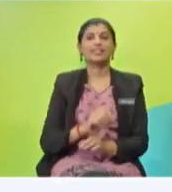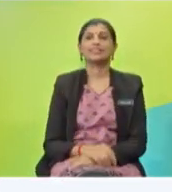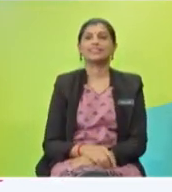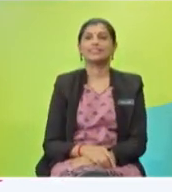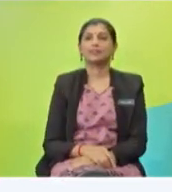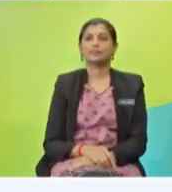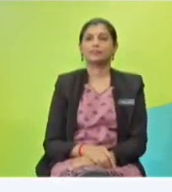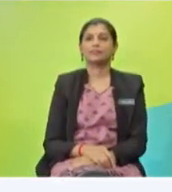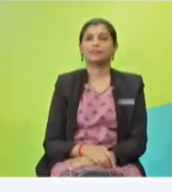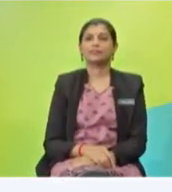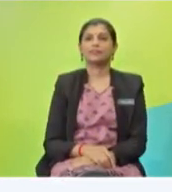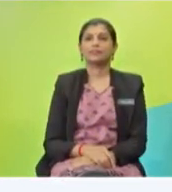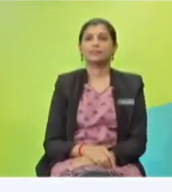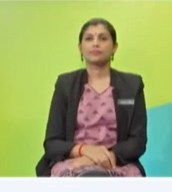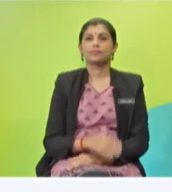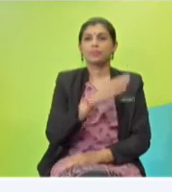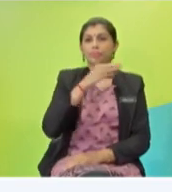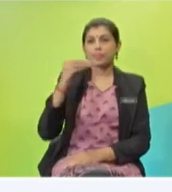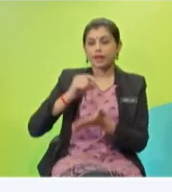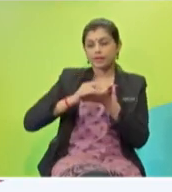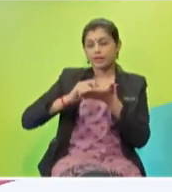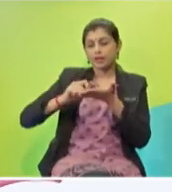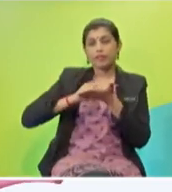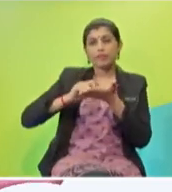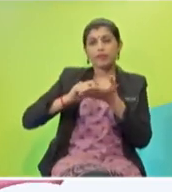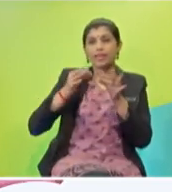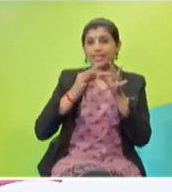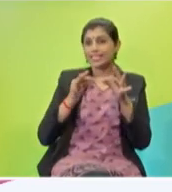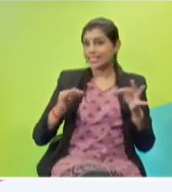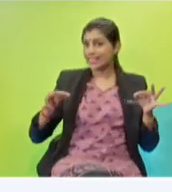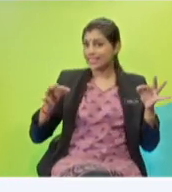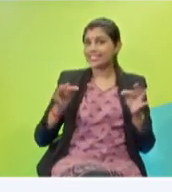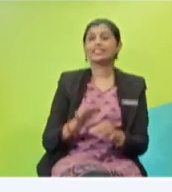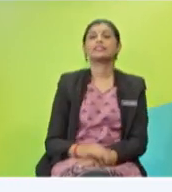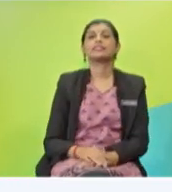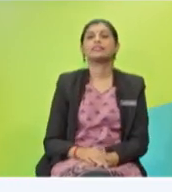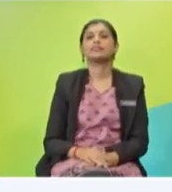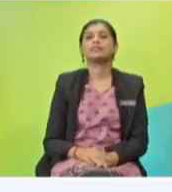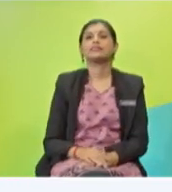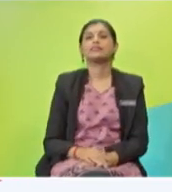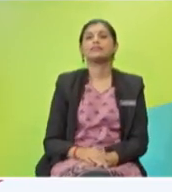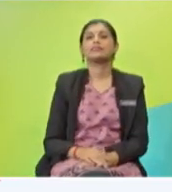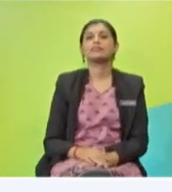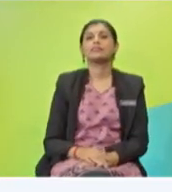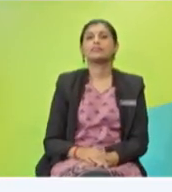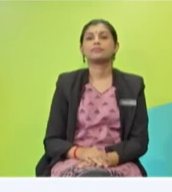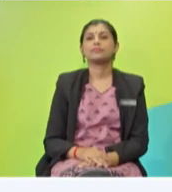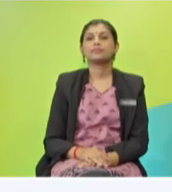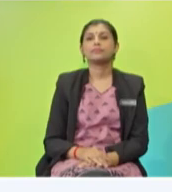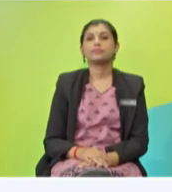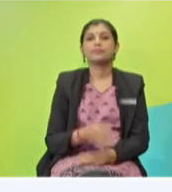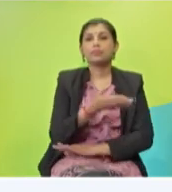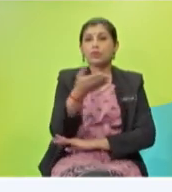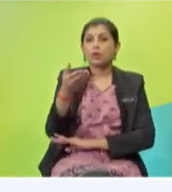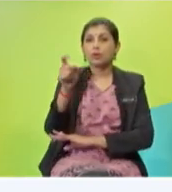plan, draft and write simple sentences. So, the objective of today's lesson is for the pupils to match